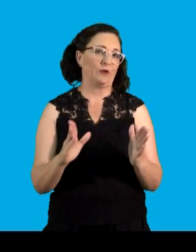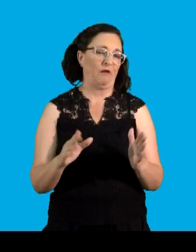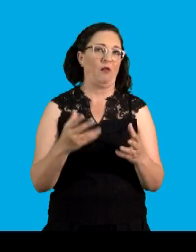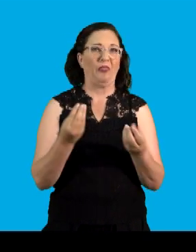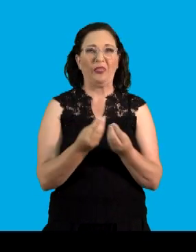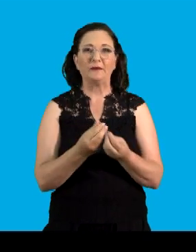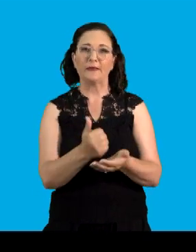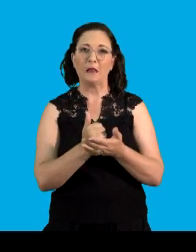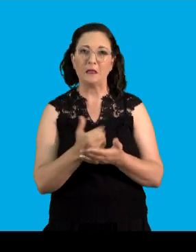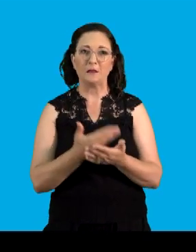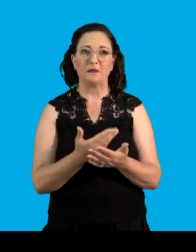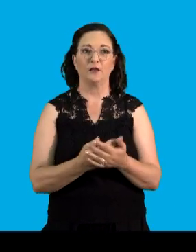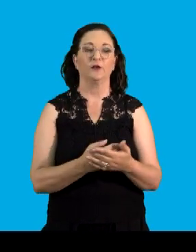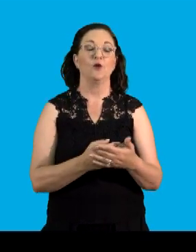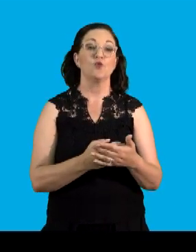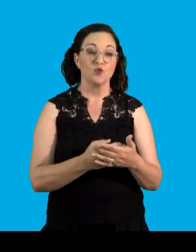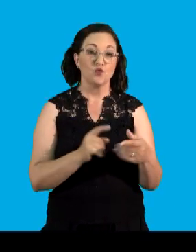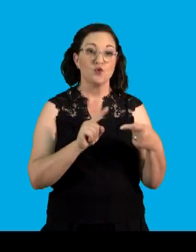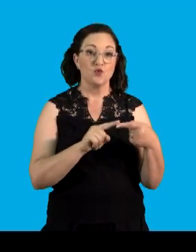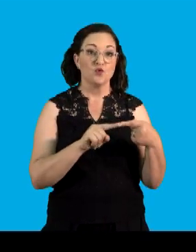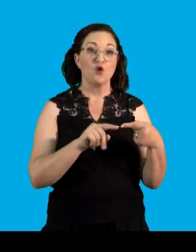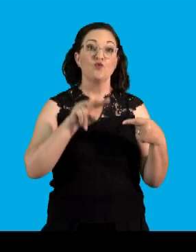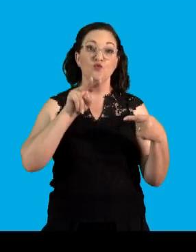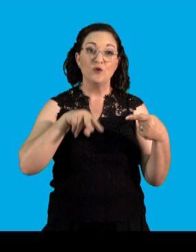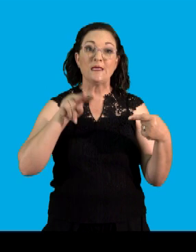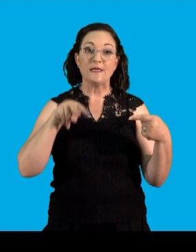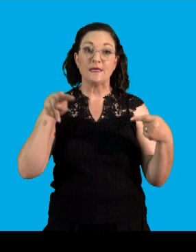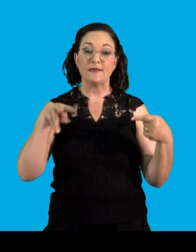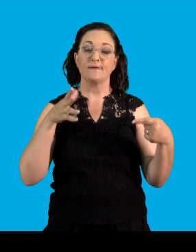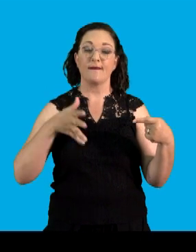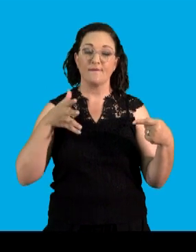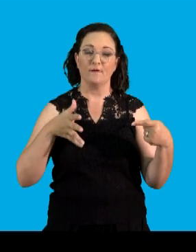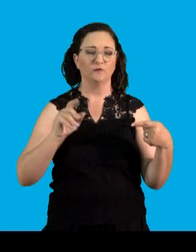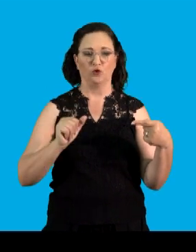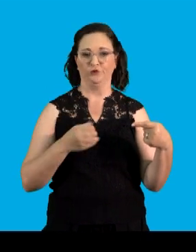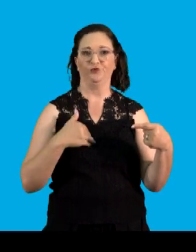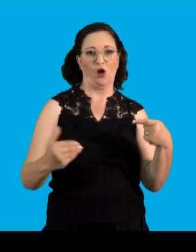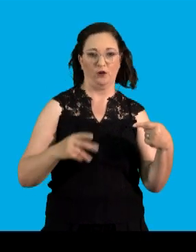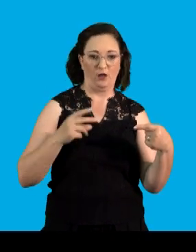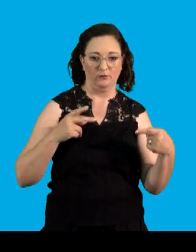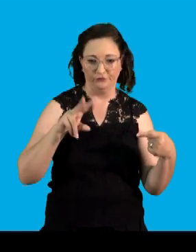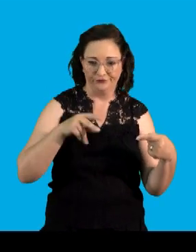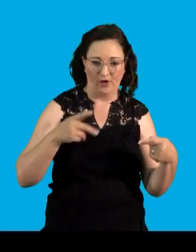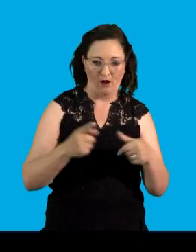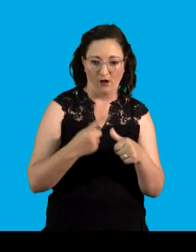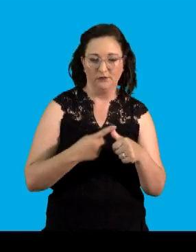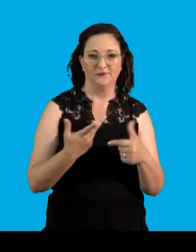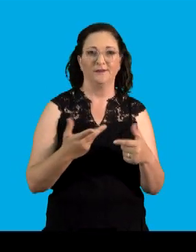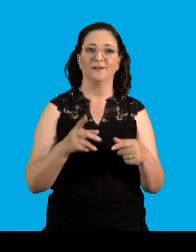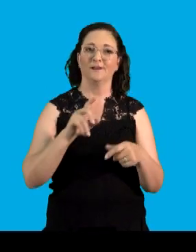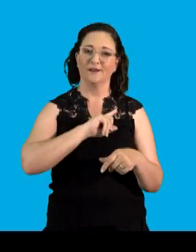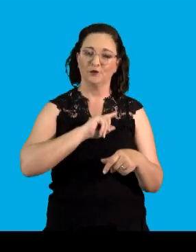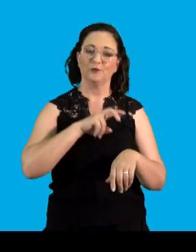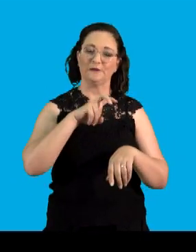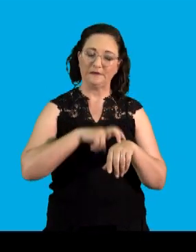tips. Read instructions carefully. You cannot just start by answering the questions without reading the instructions. Instructions